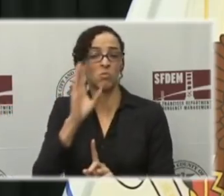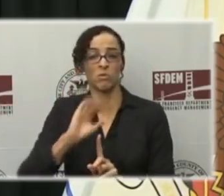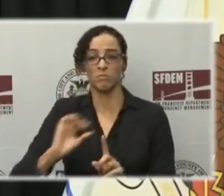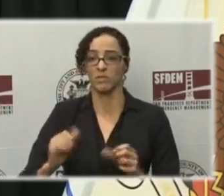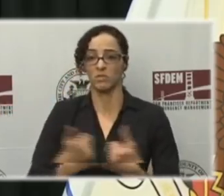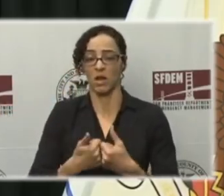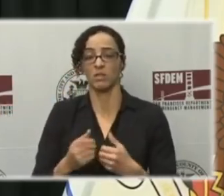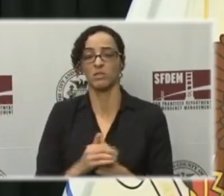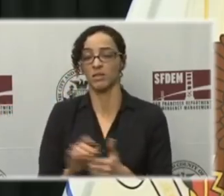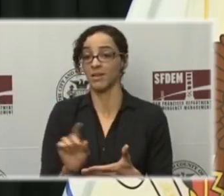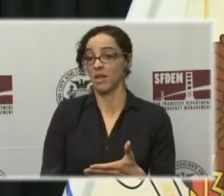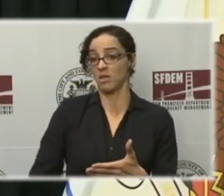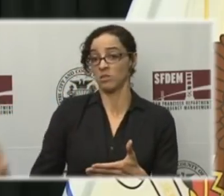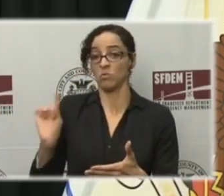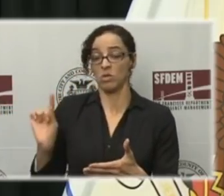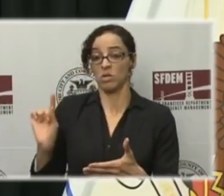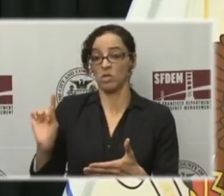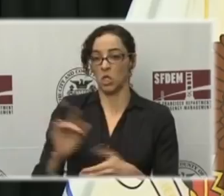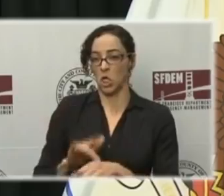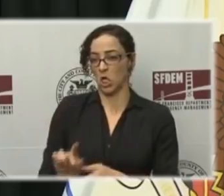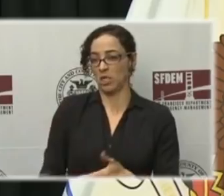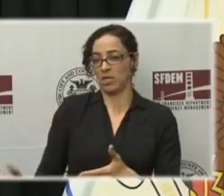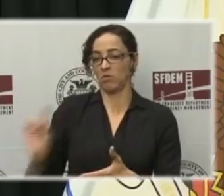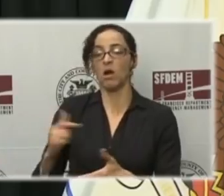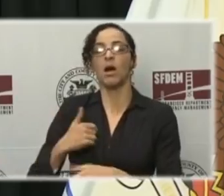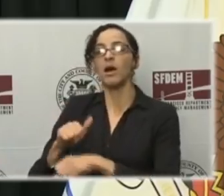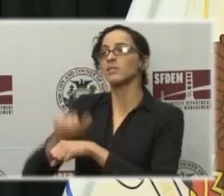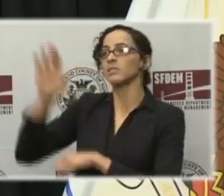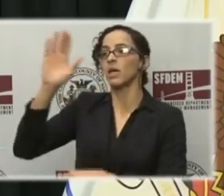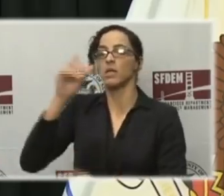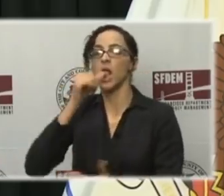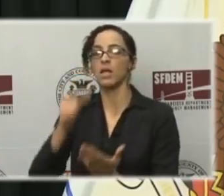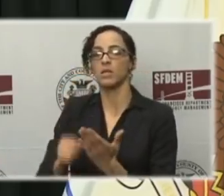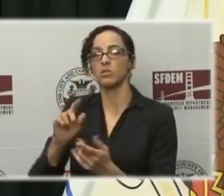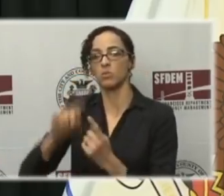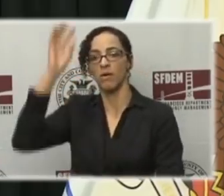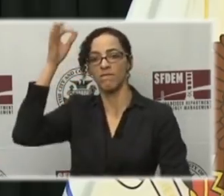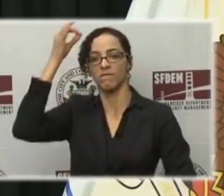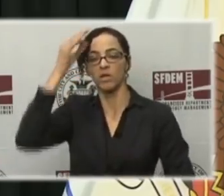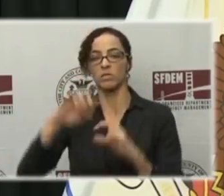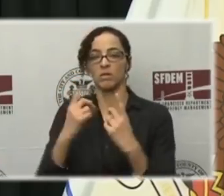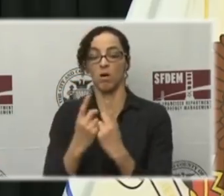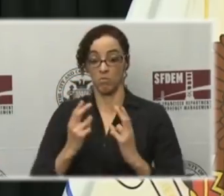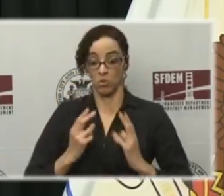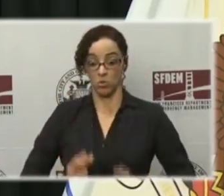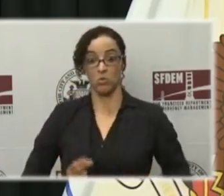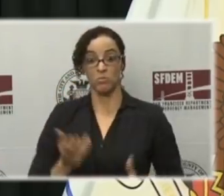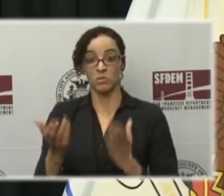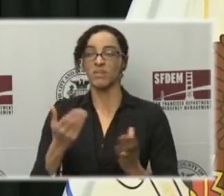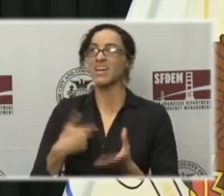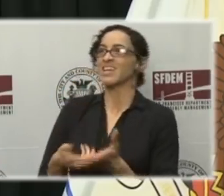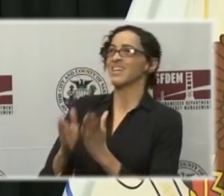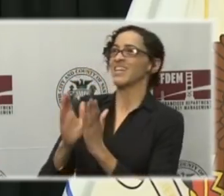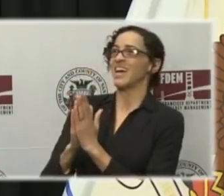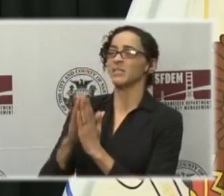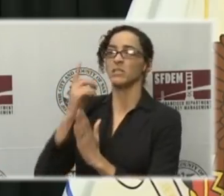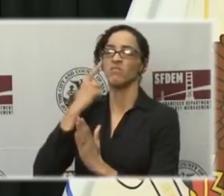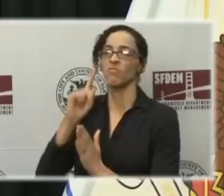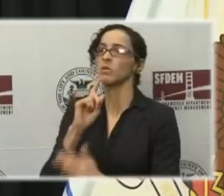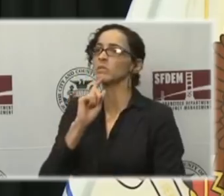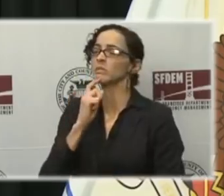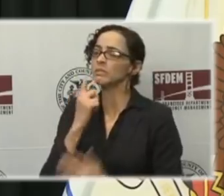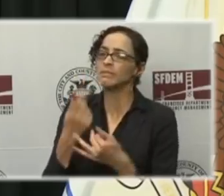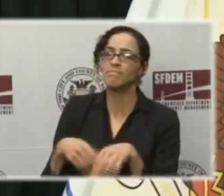a letter to the Federal Department of Human Services asking for significant